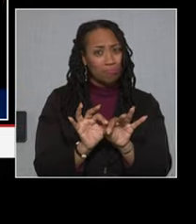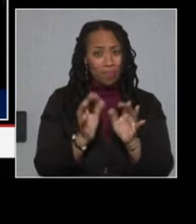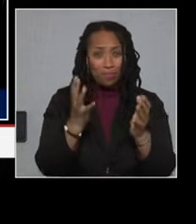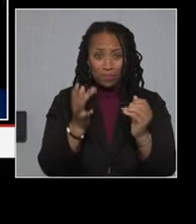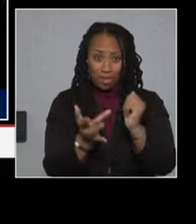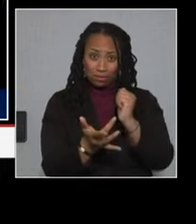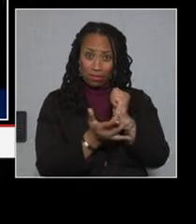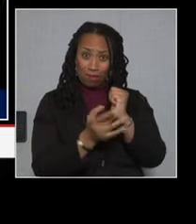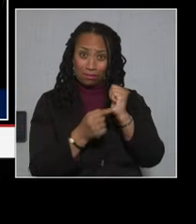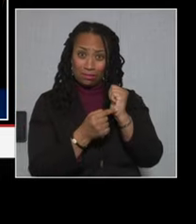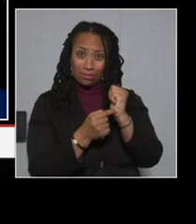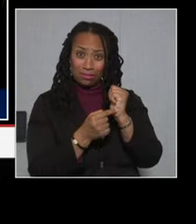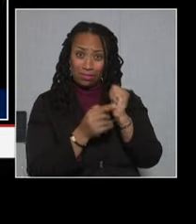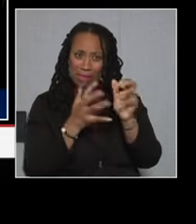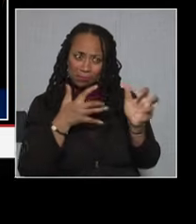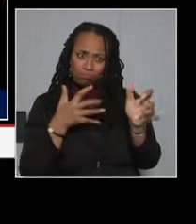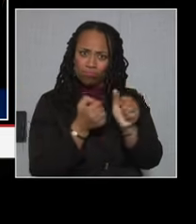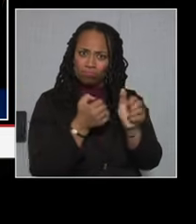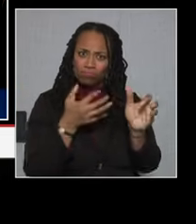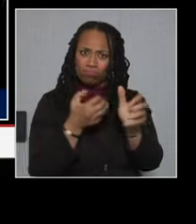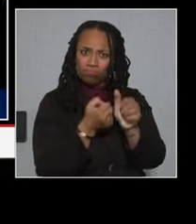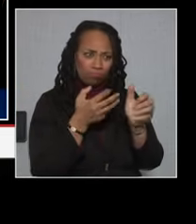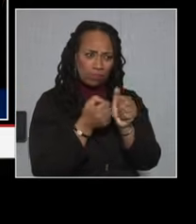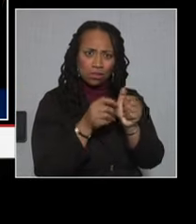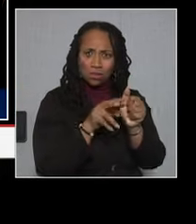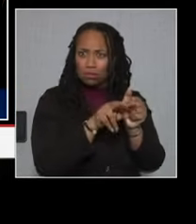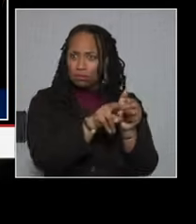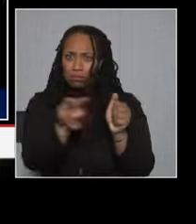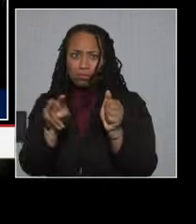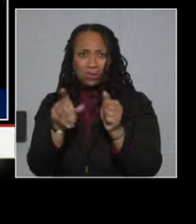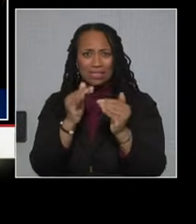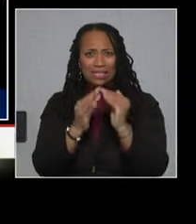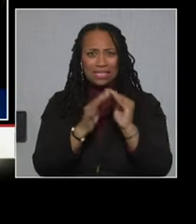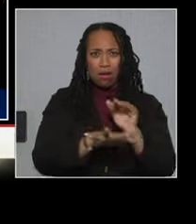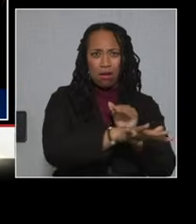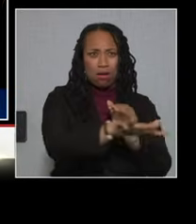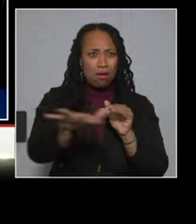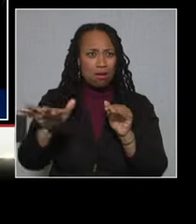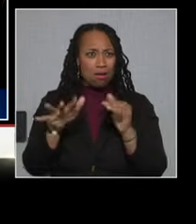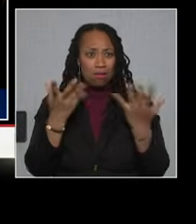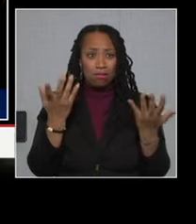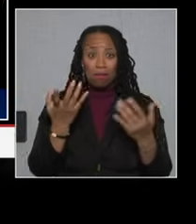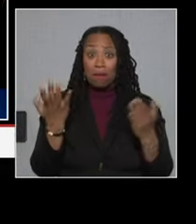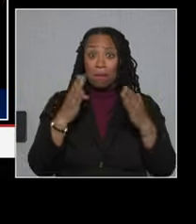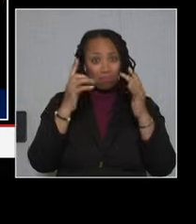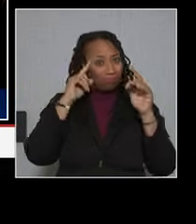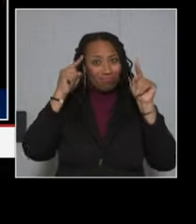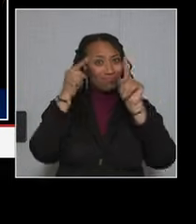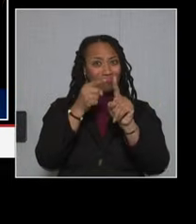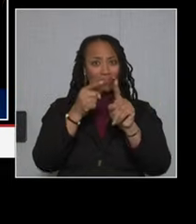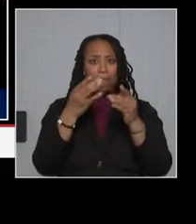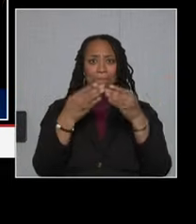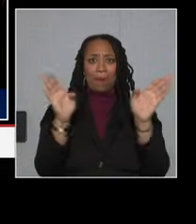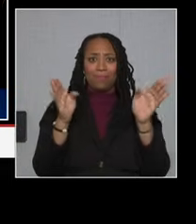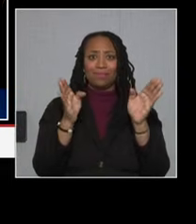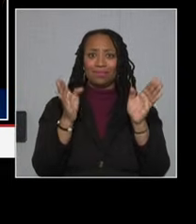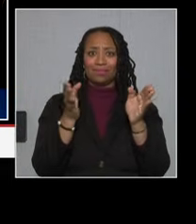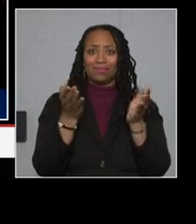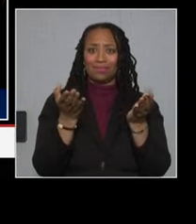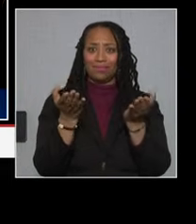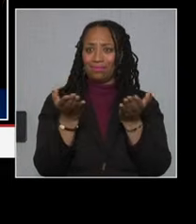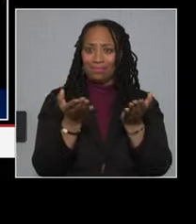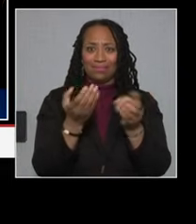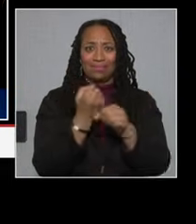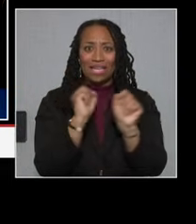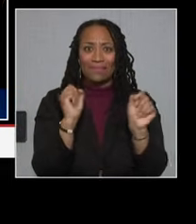Safety Communication Center, which was an $18.5 million project. It represents an investment